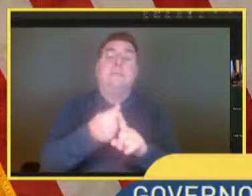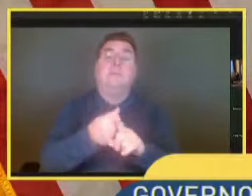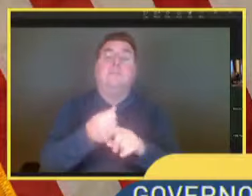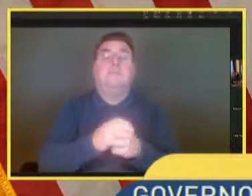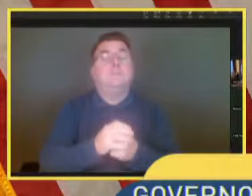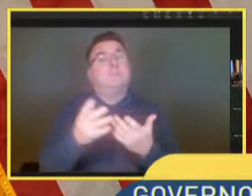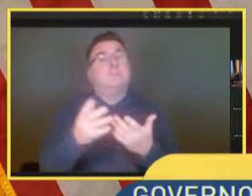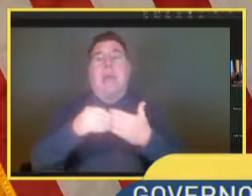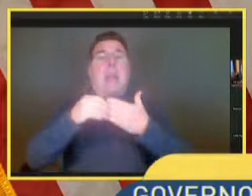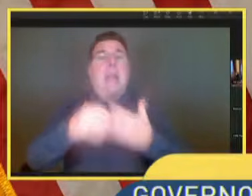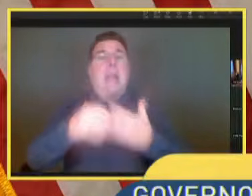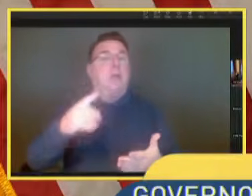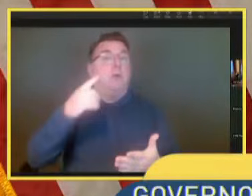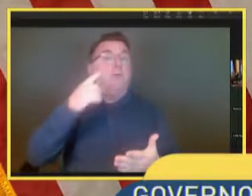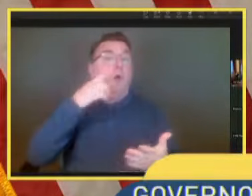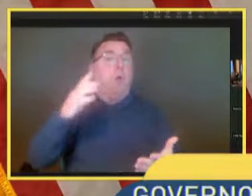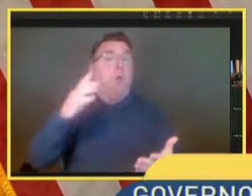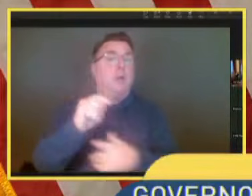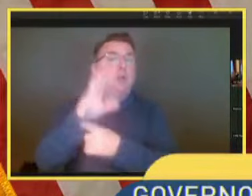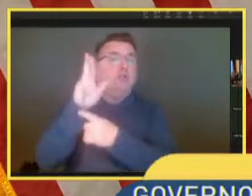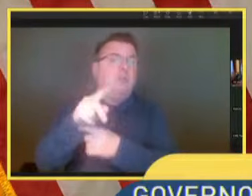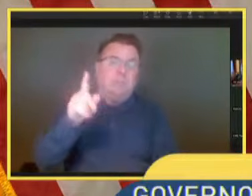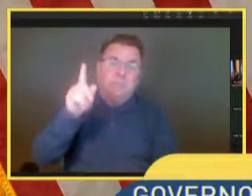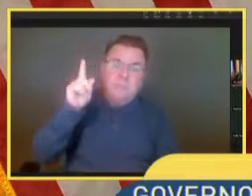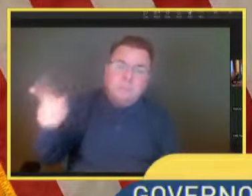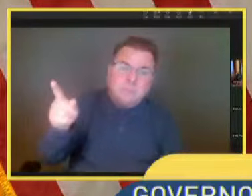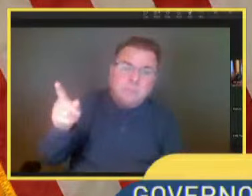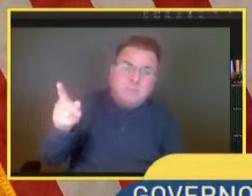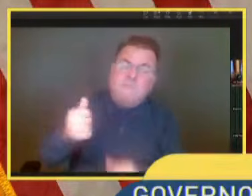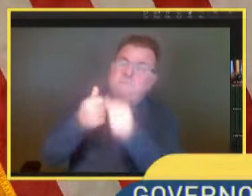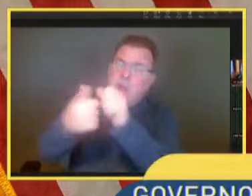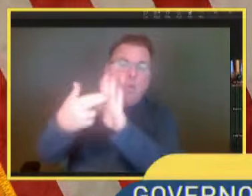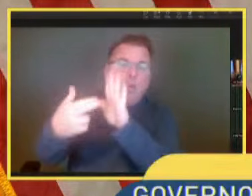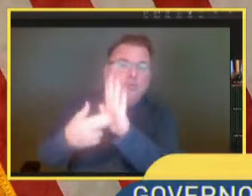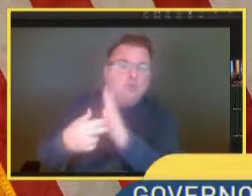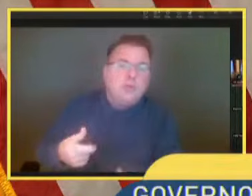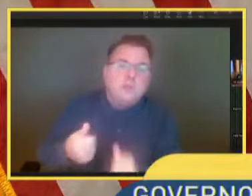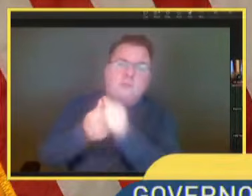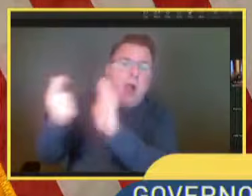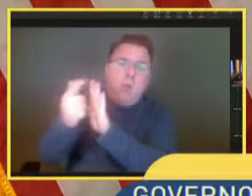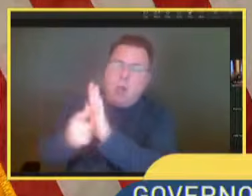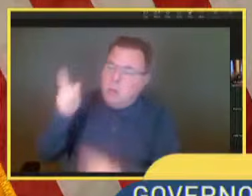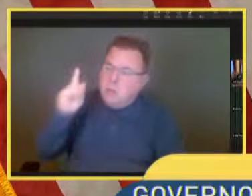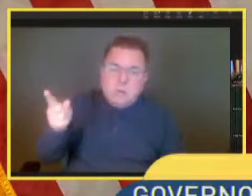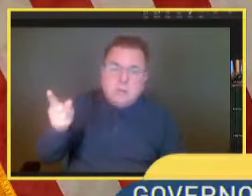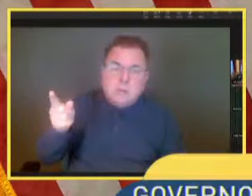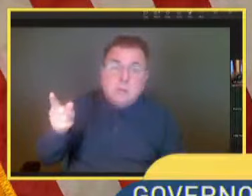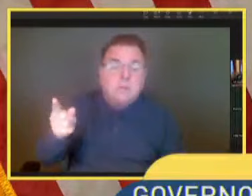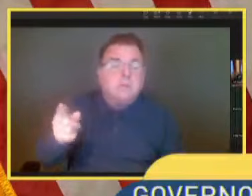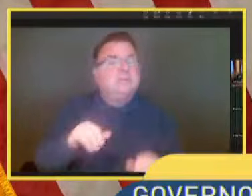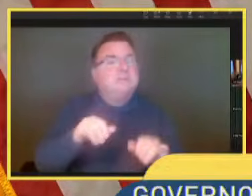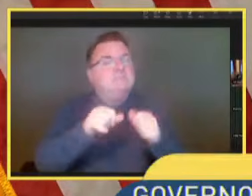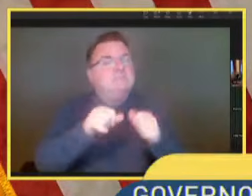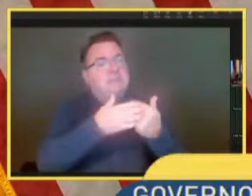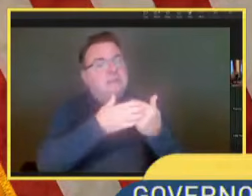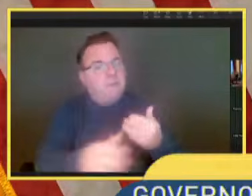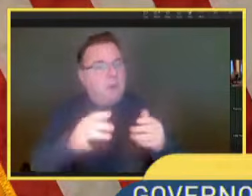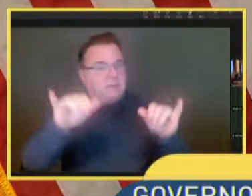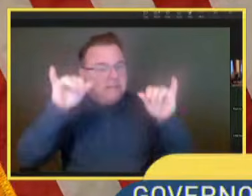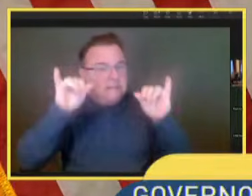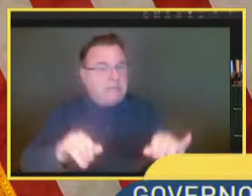holding the Trump administration accountable to the rule of law. That important work will continue, specifically when it comes to